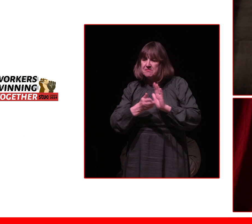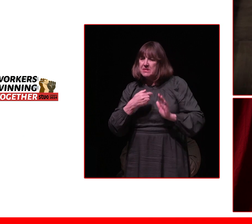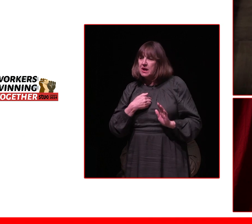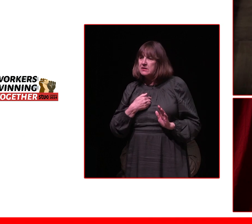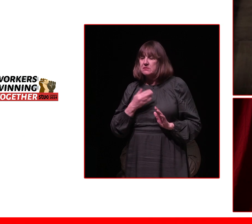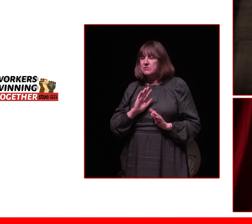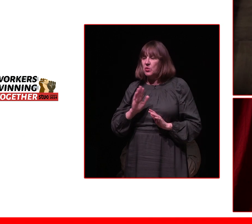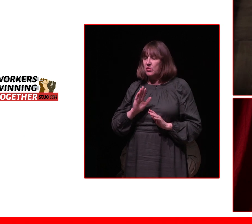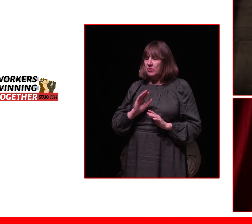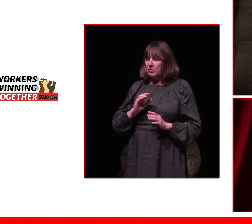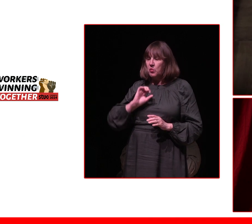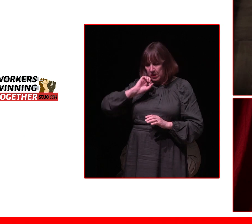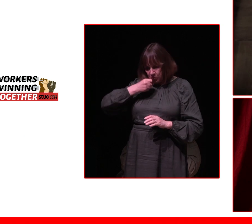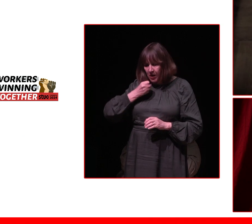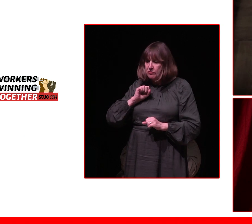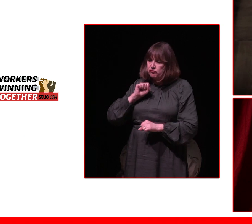resistant.